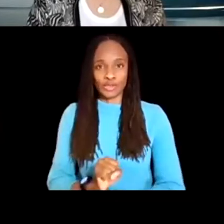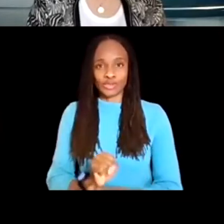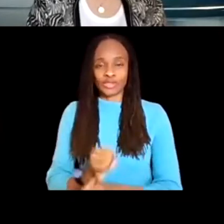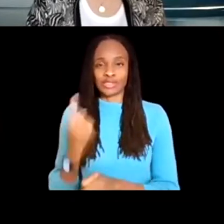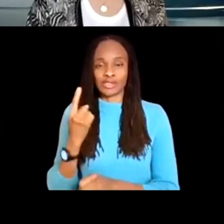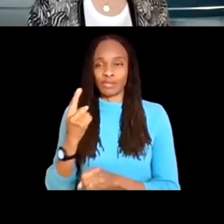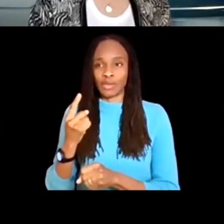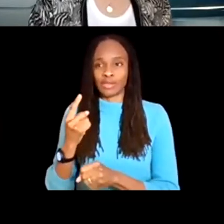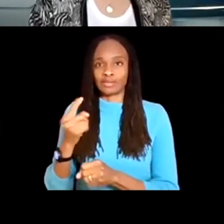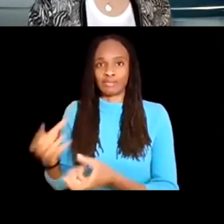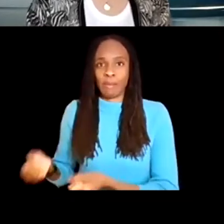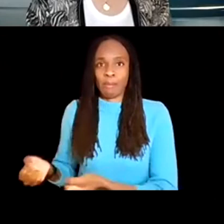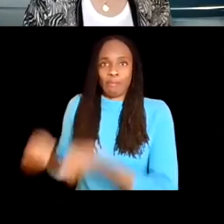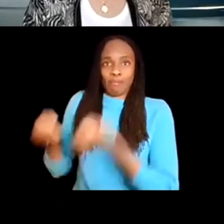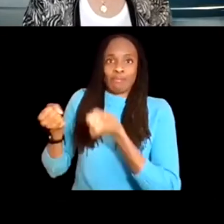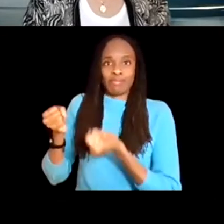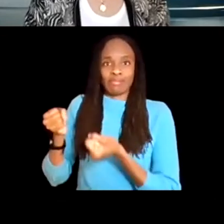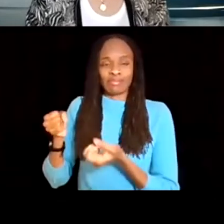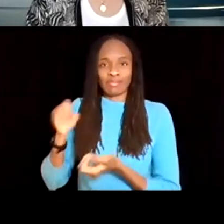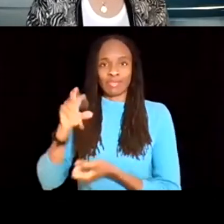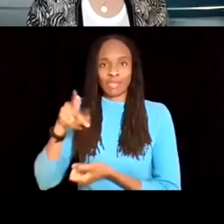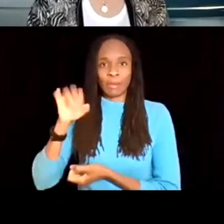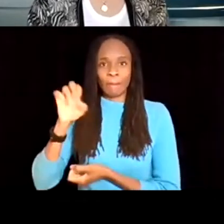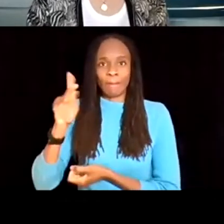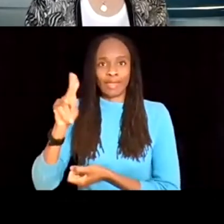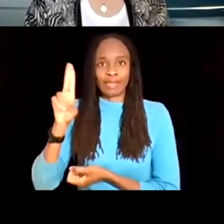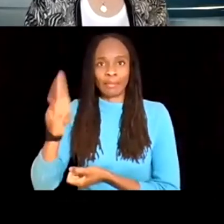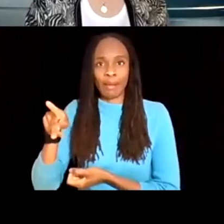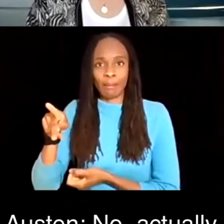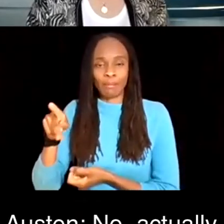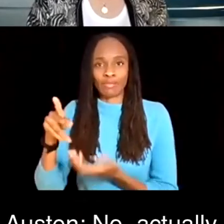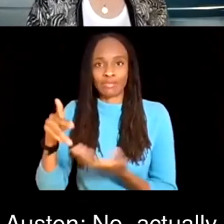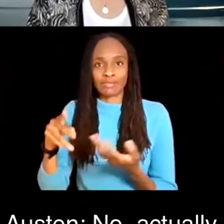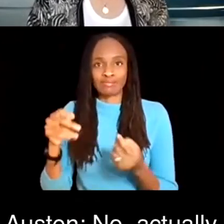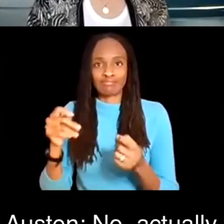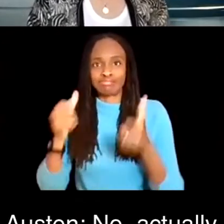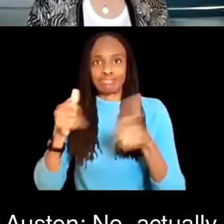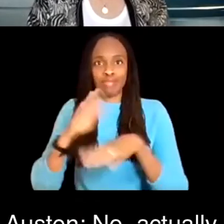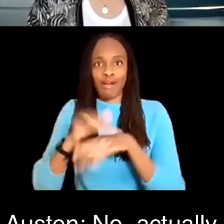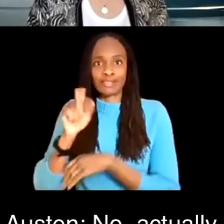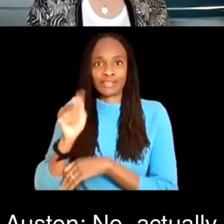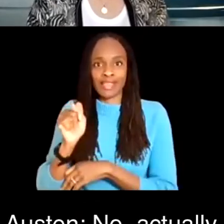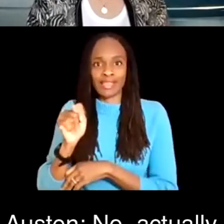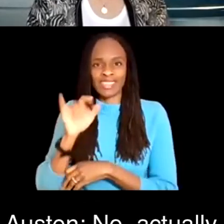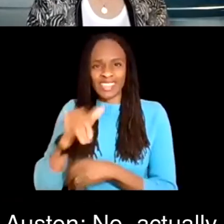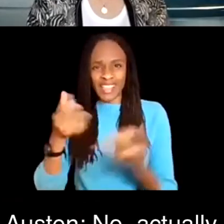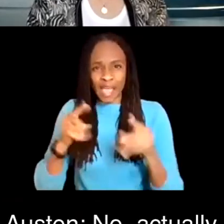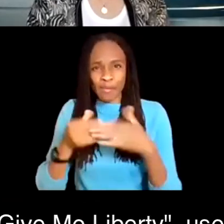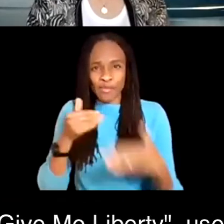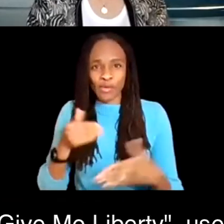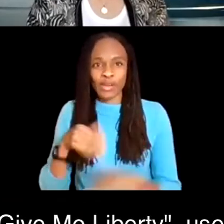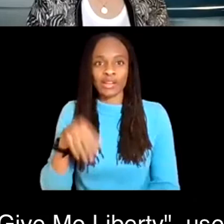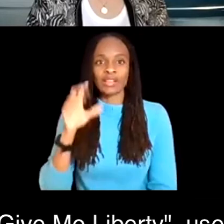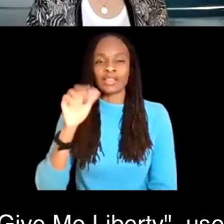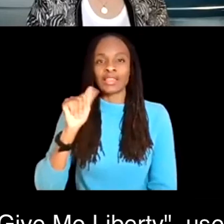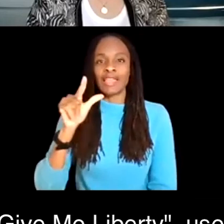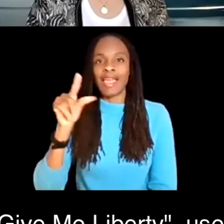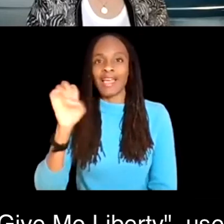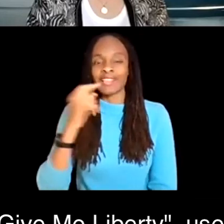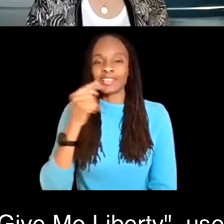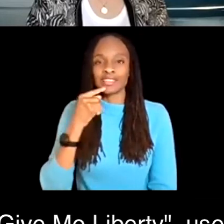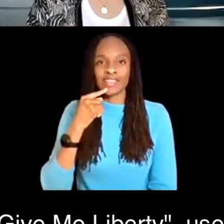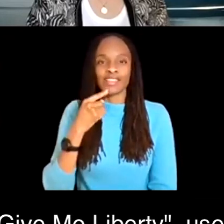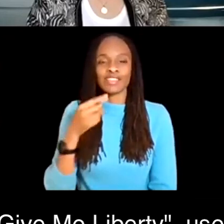set. Has that happened? No, actually, Dima, the guy who played Dima in Give Me Liberty,